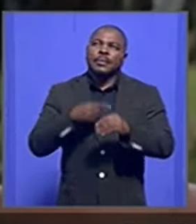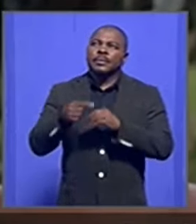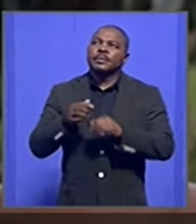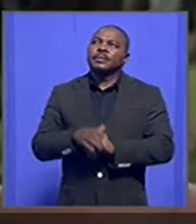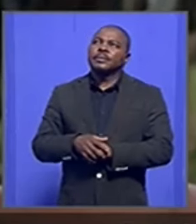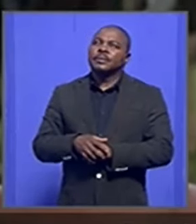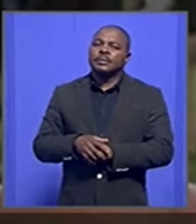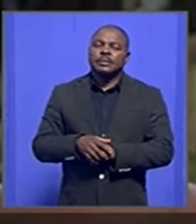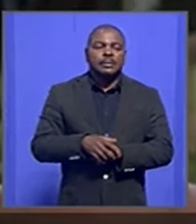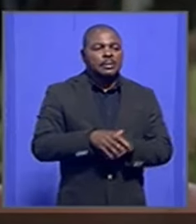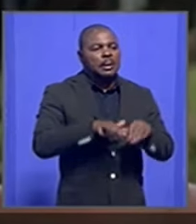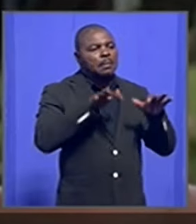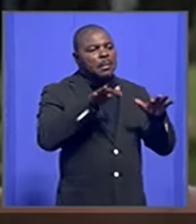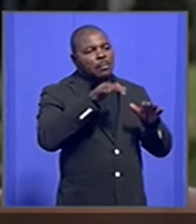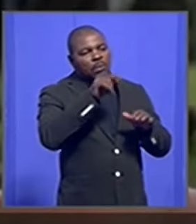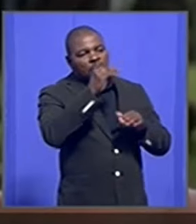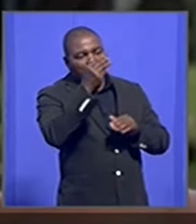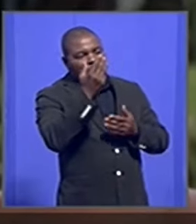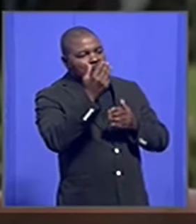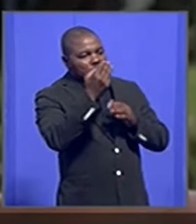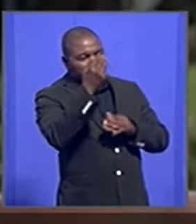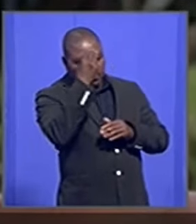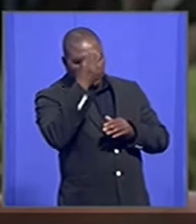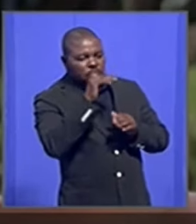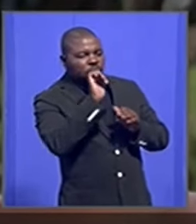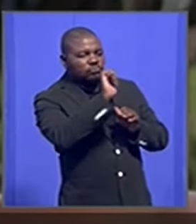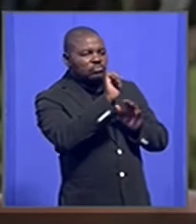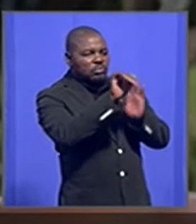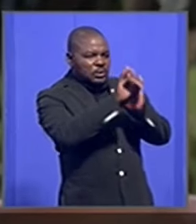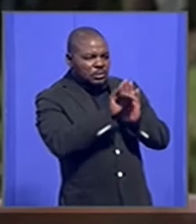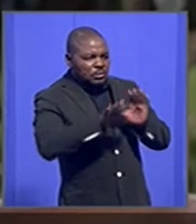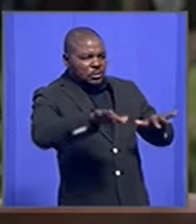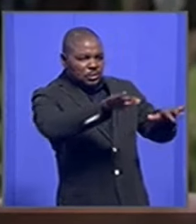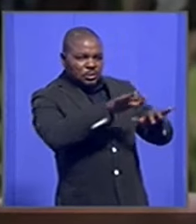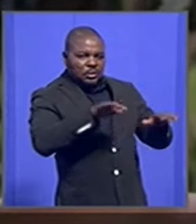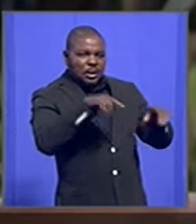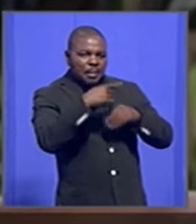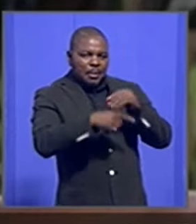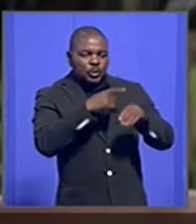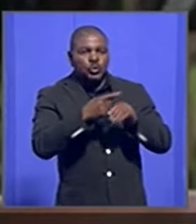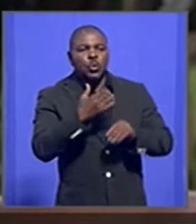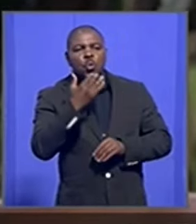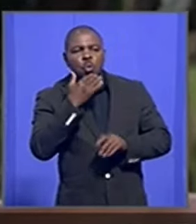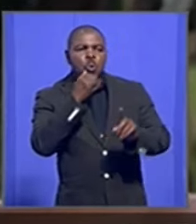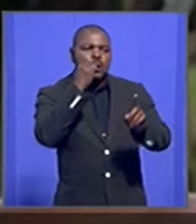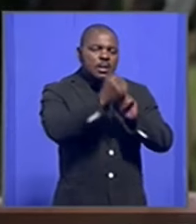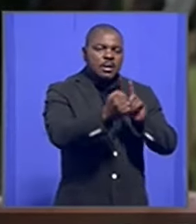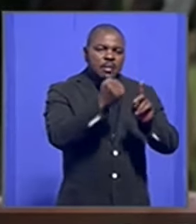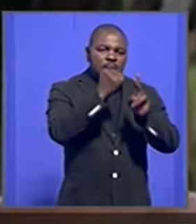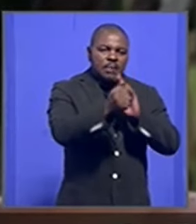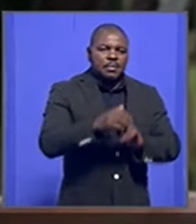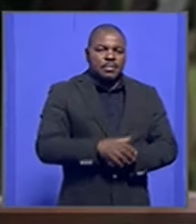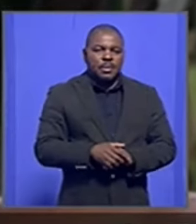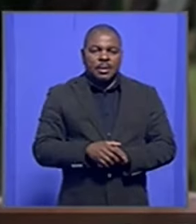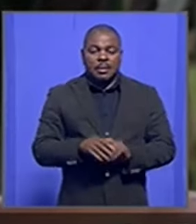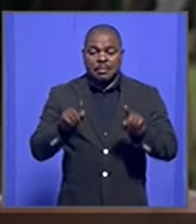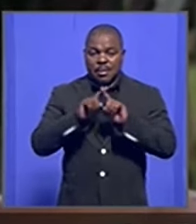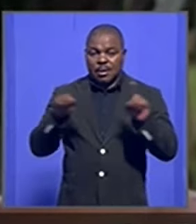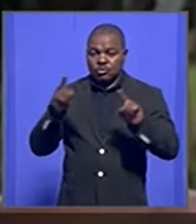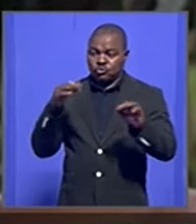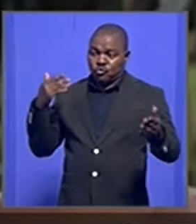the demographics regarding this issue of murders, but due to the work that has